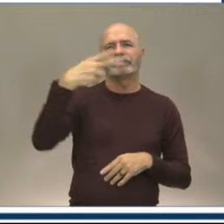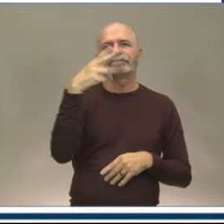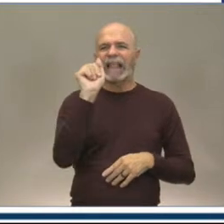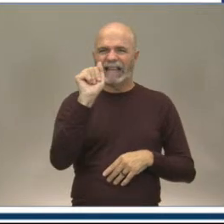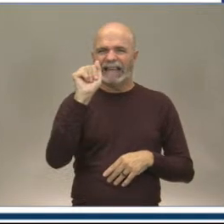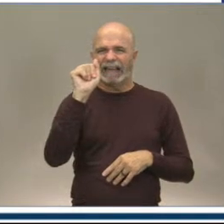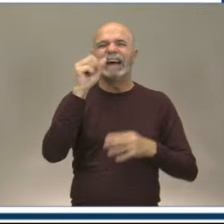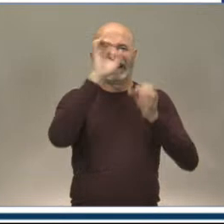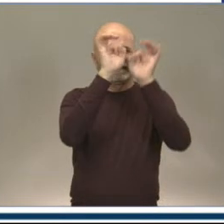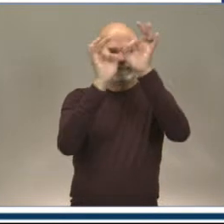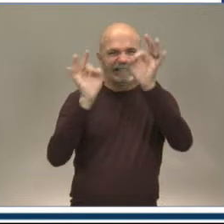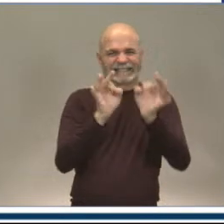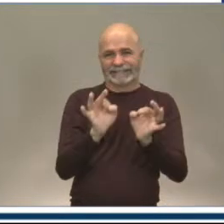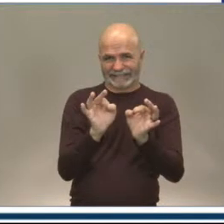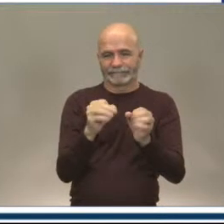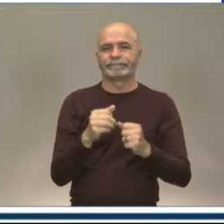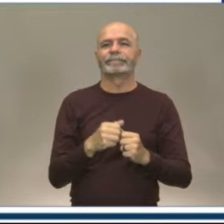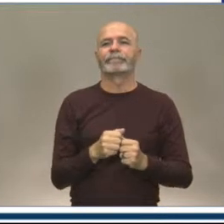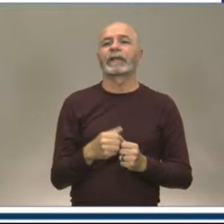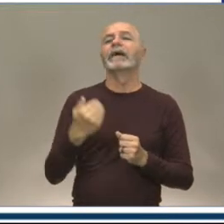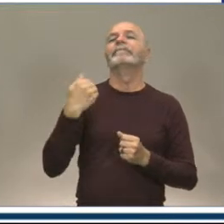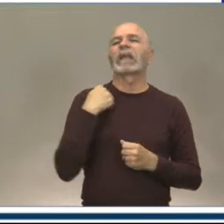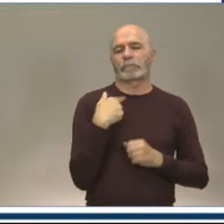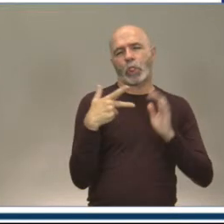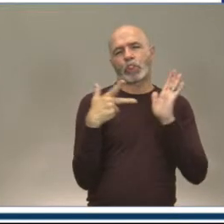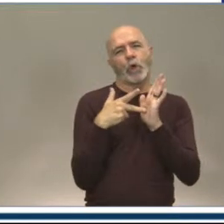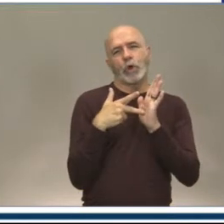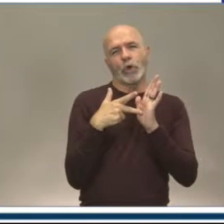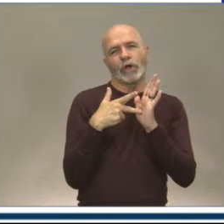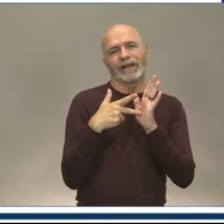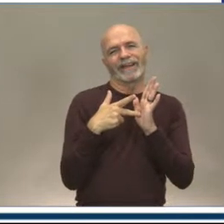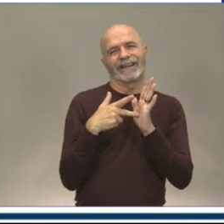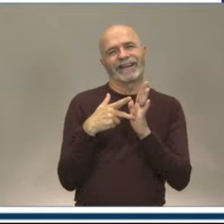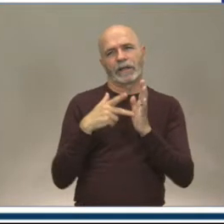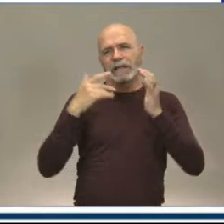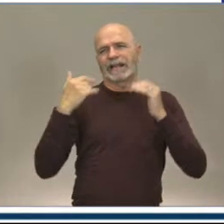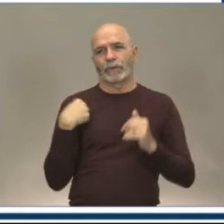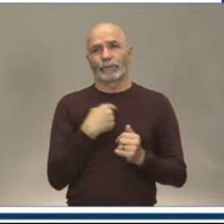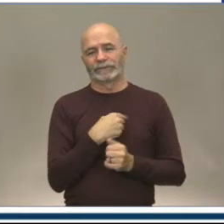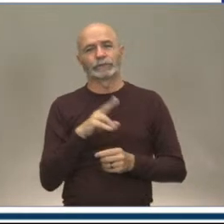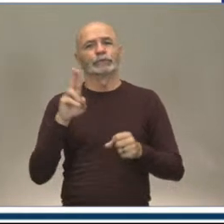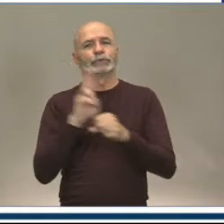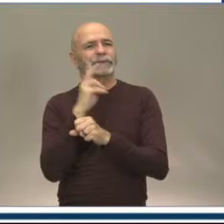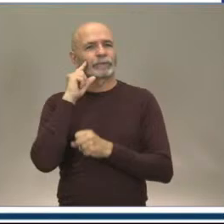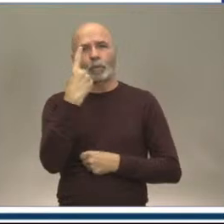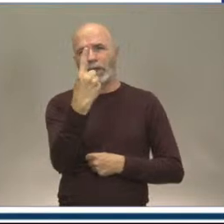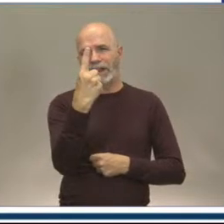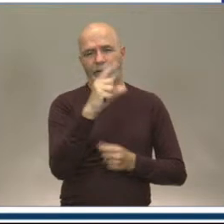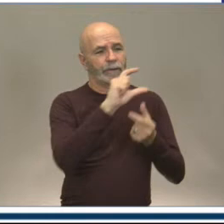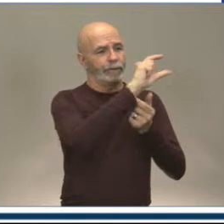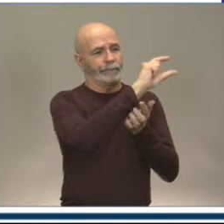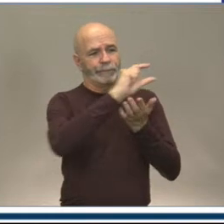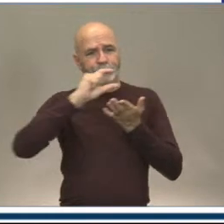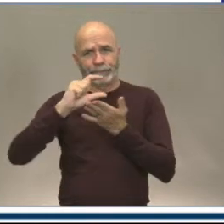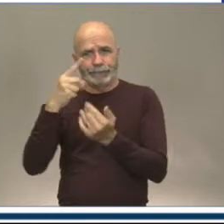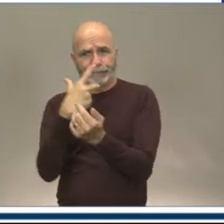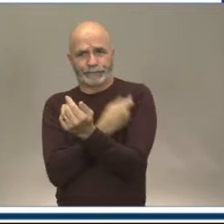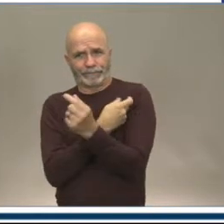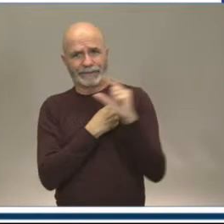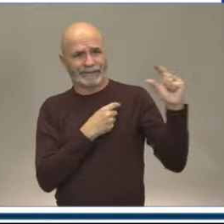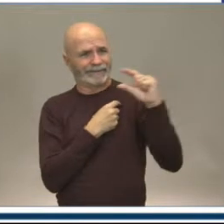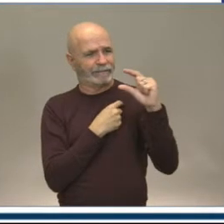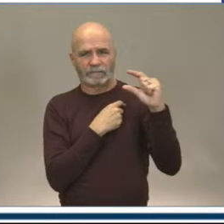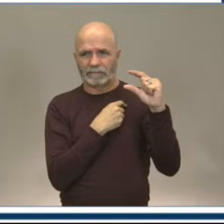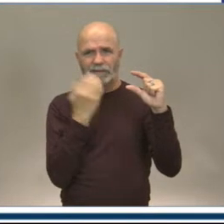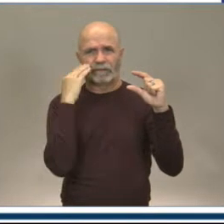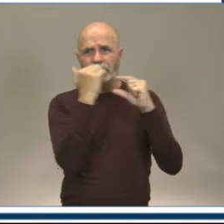one circulating here at the time mainly, but only one dose was used. And Health Canada has recently sent Nova Scotia new